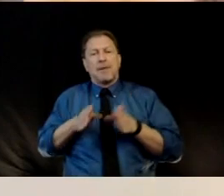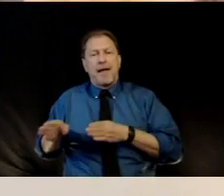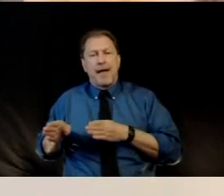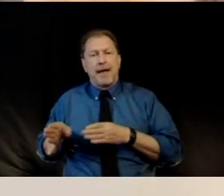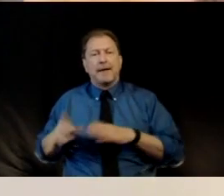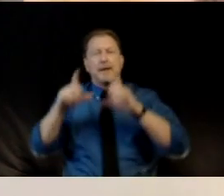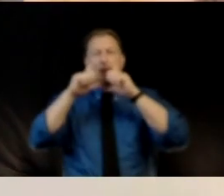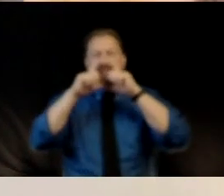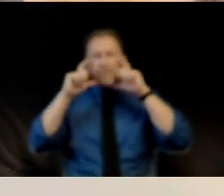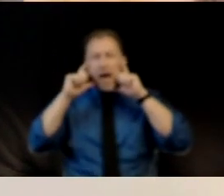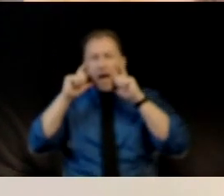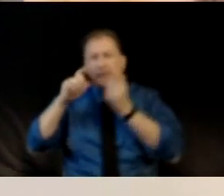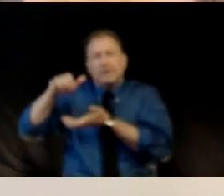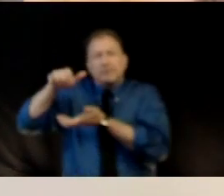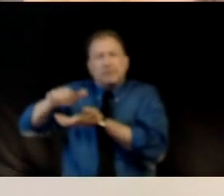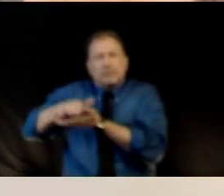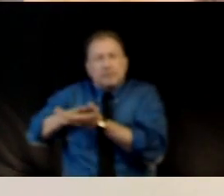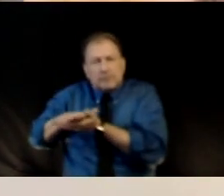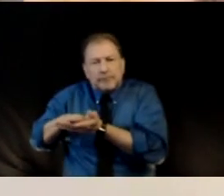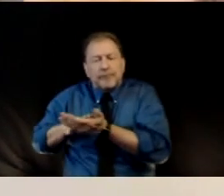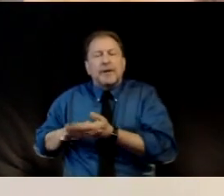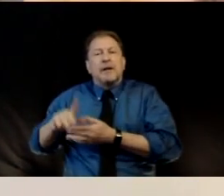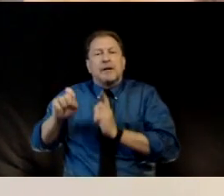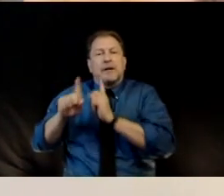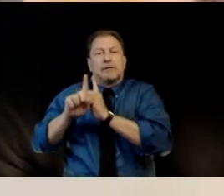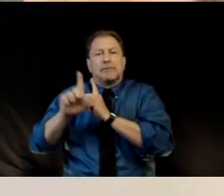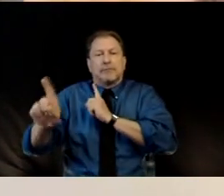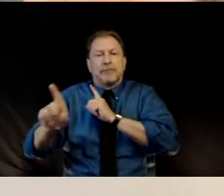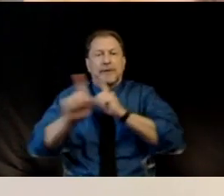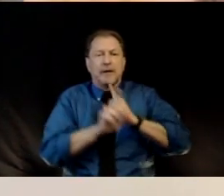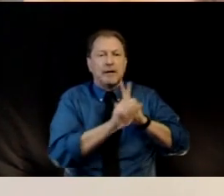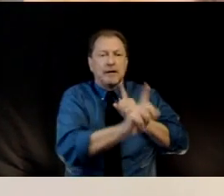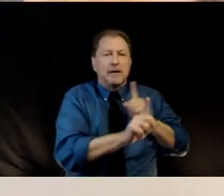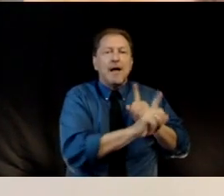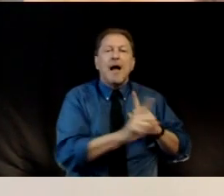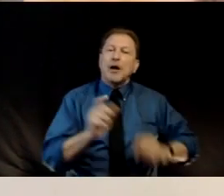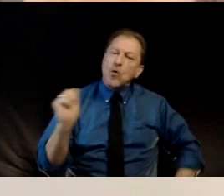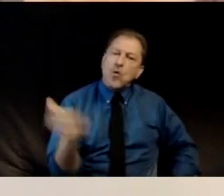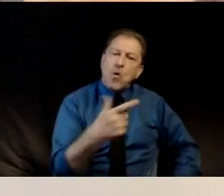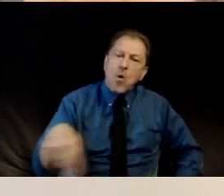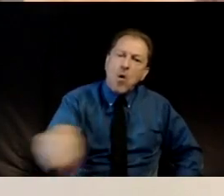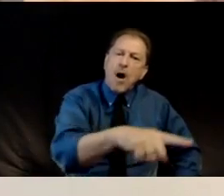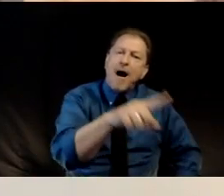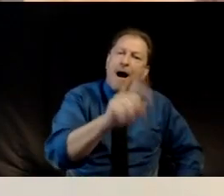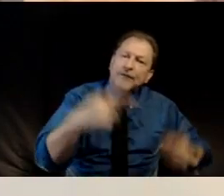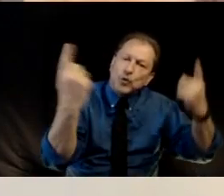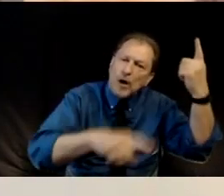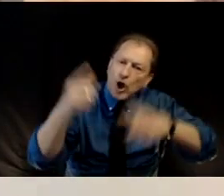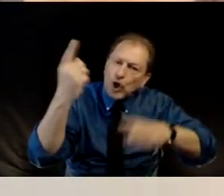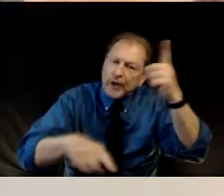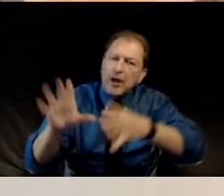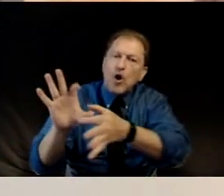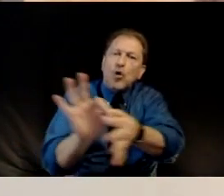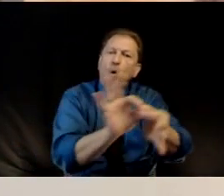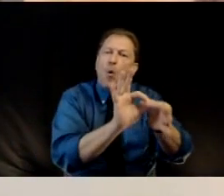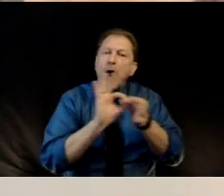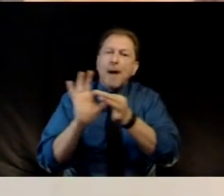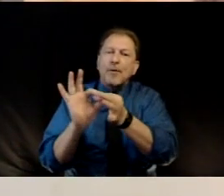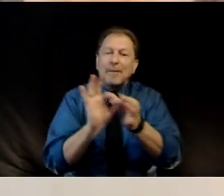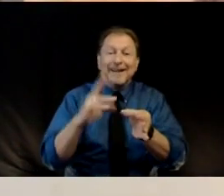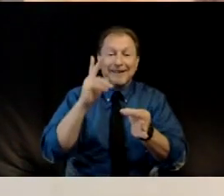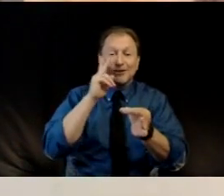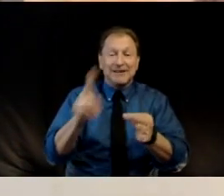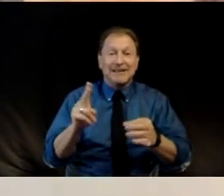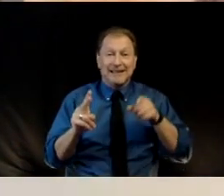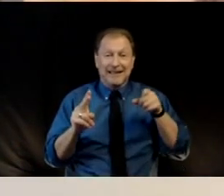work. And we do need to be all in order to be successful. These cloth masks, like the one I have